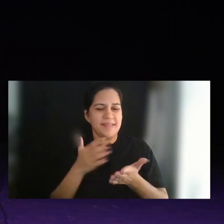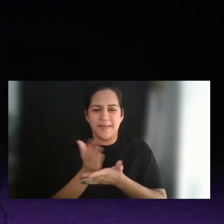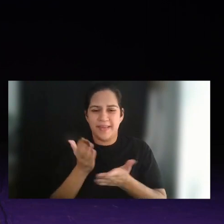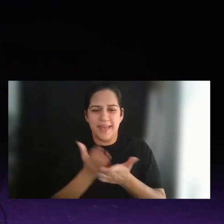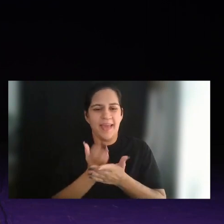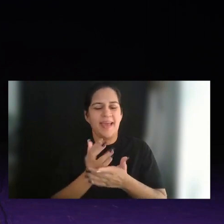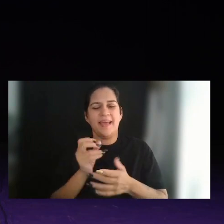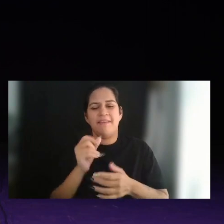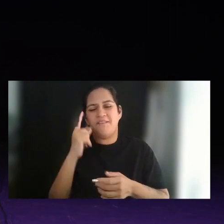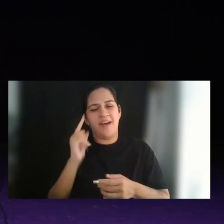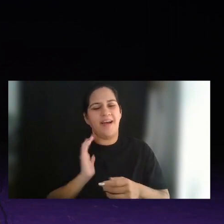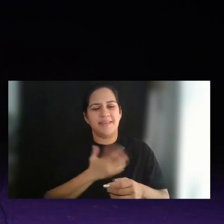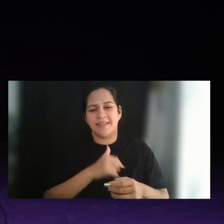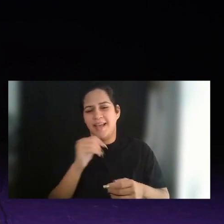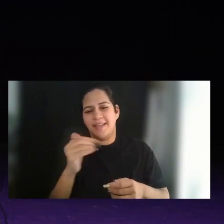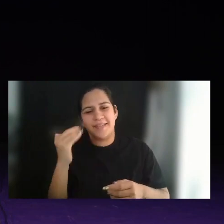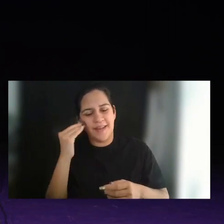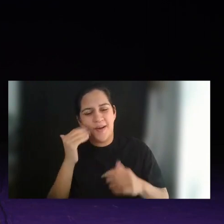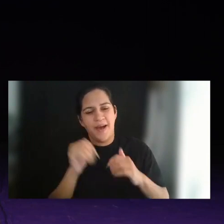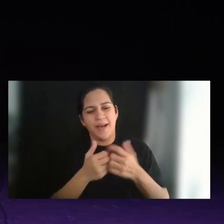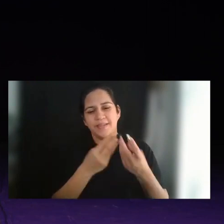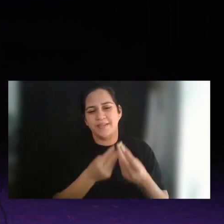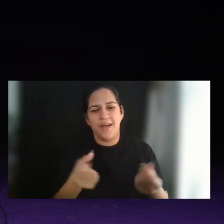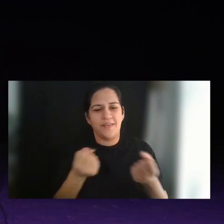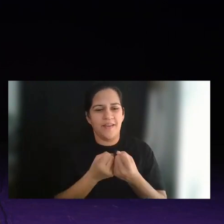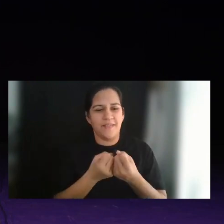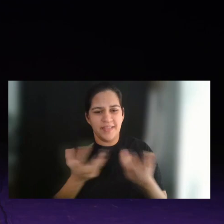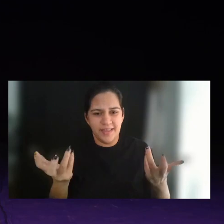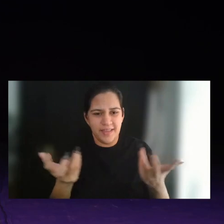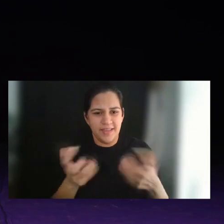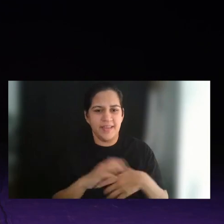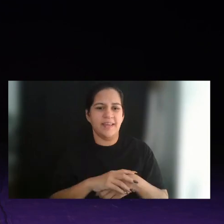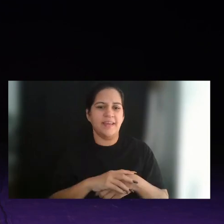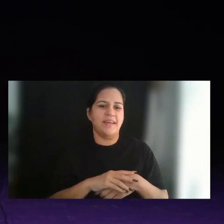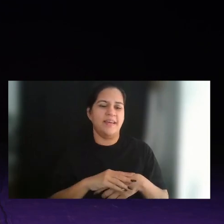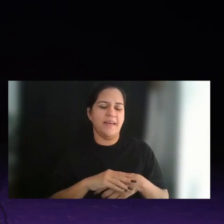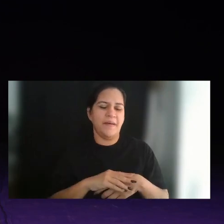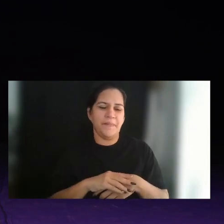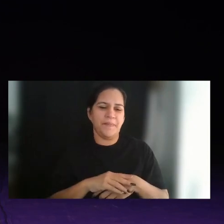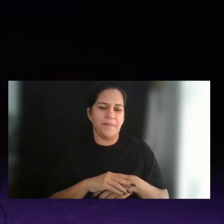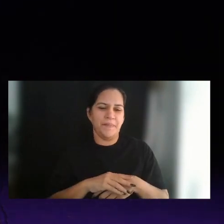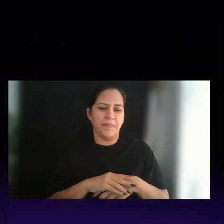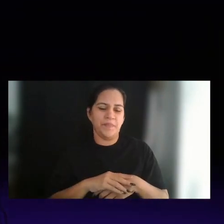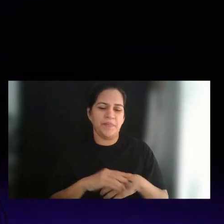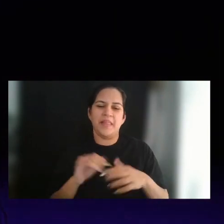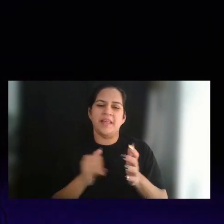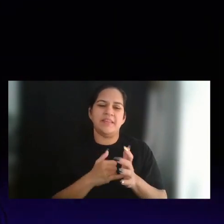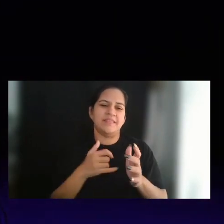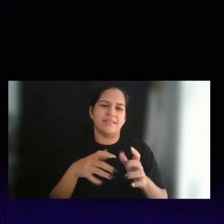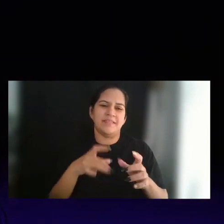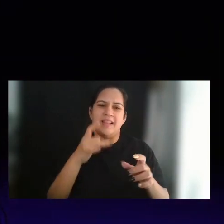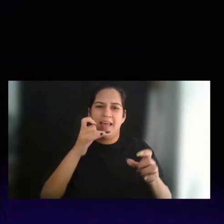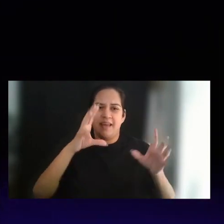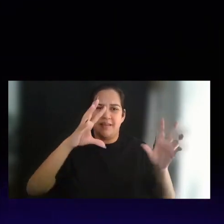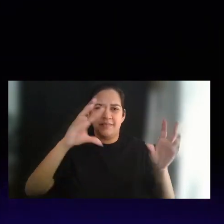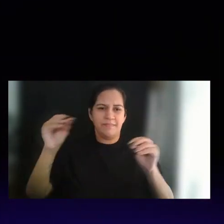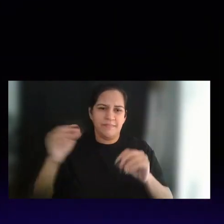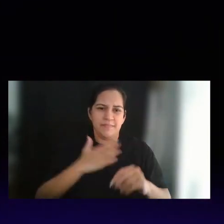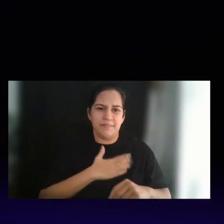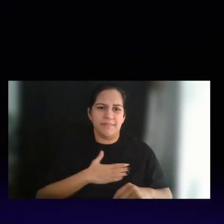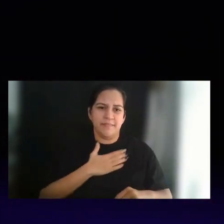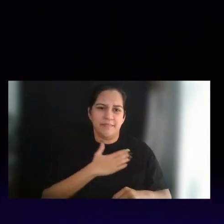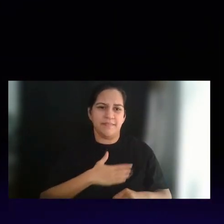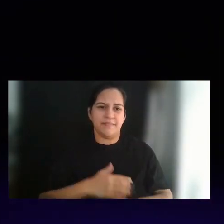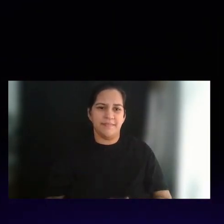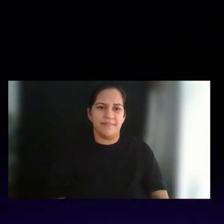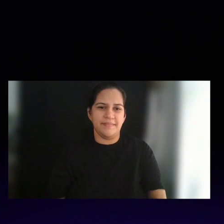to solve everything. So can we take the lights down? And can we get rid of